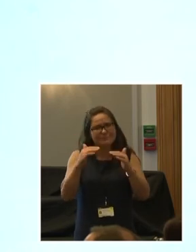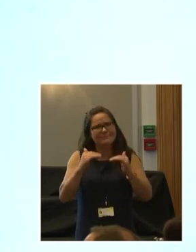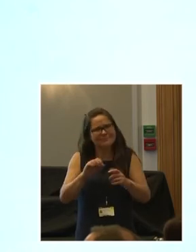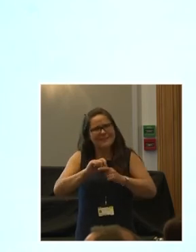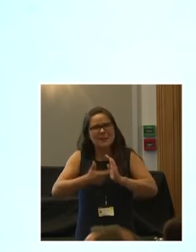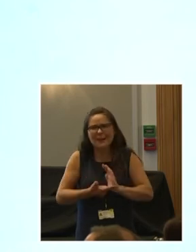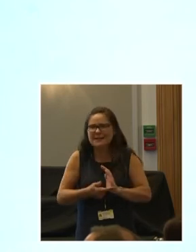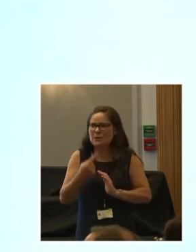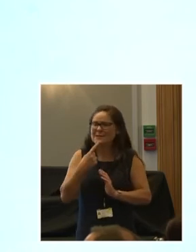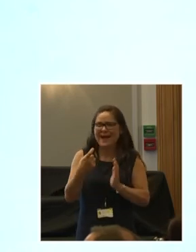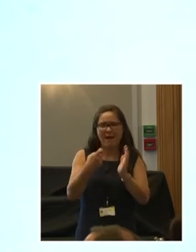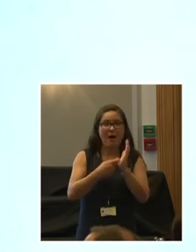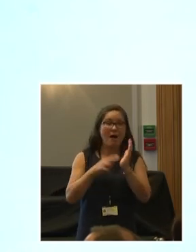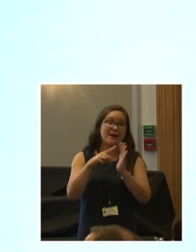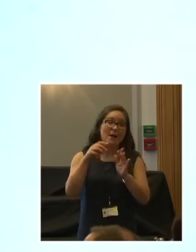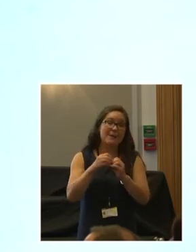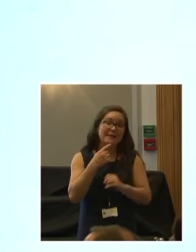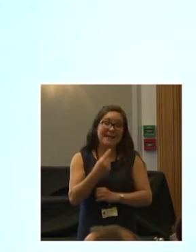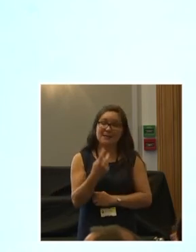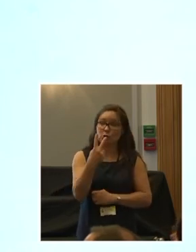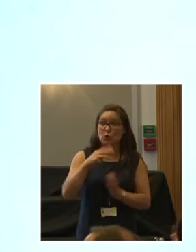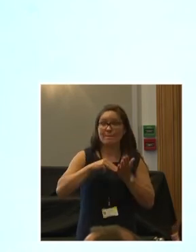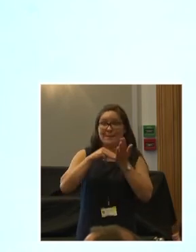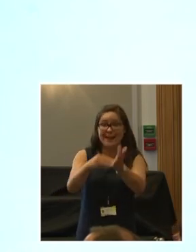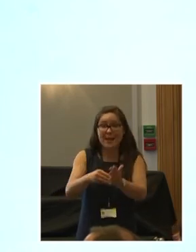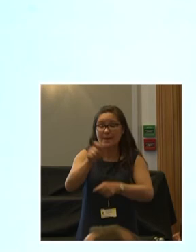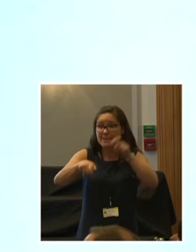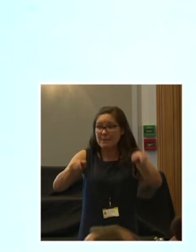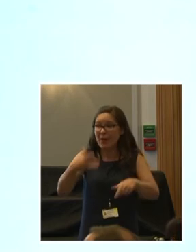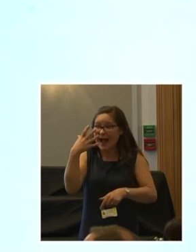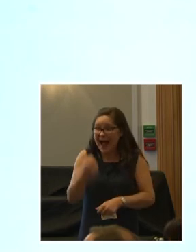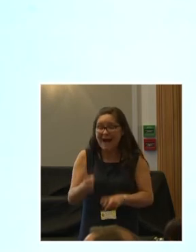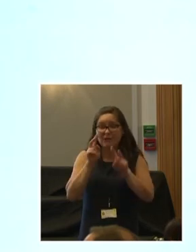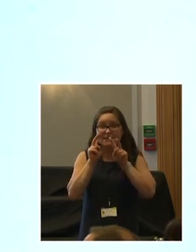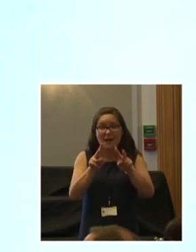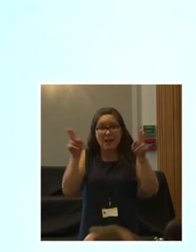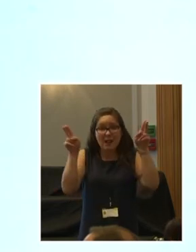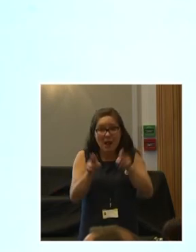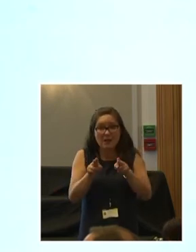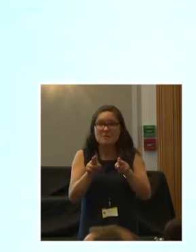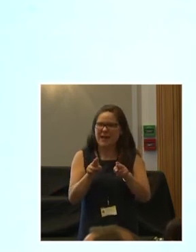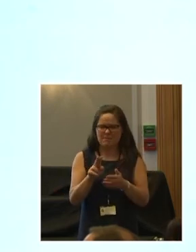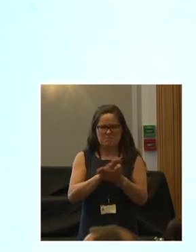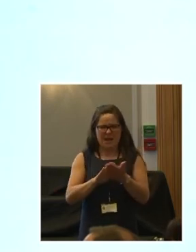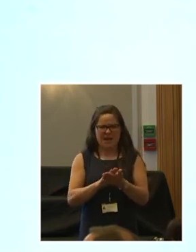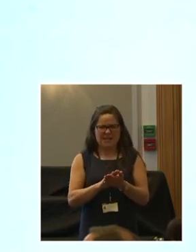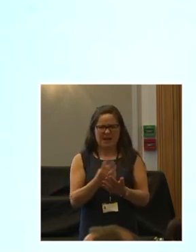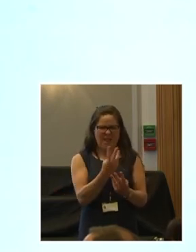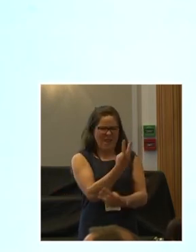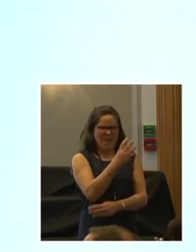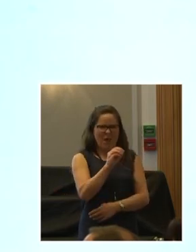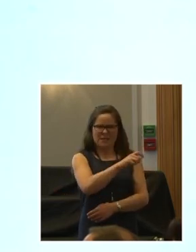talk about around 2 million people in the UK have some form of sight loss, but that's only 1 in 30, which means we're fairly